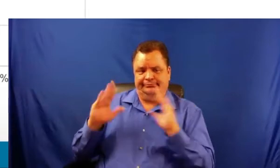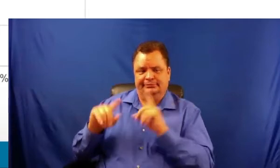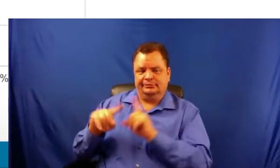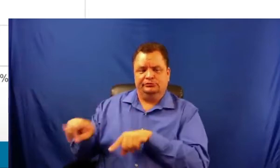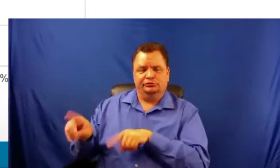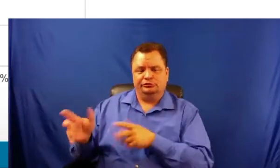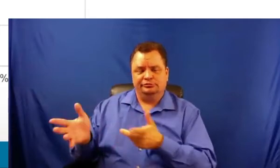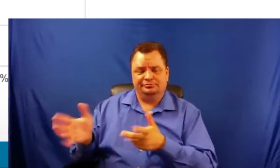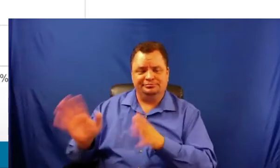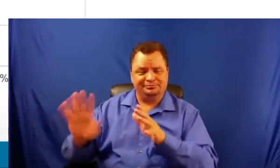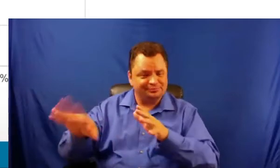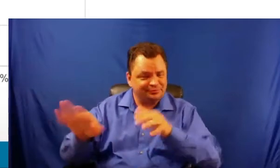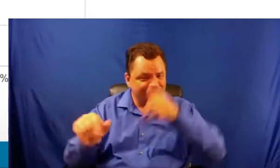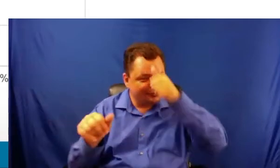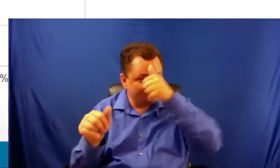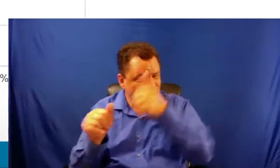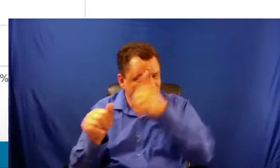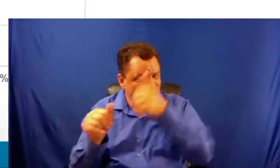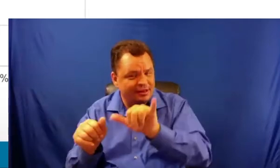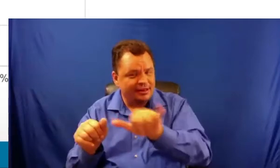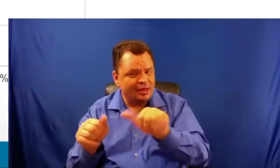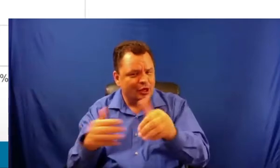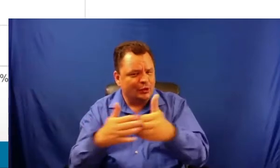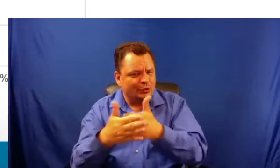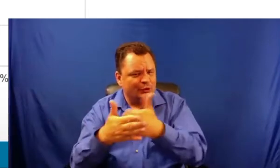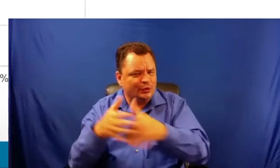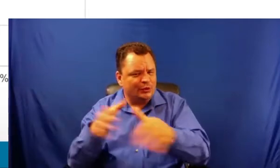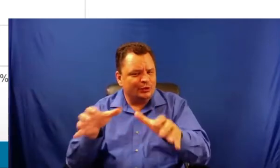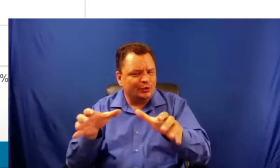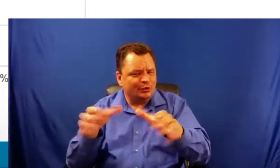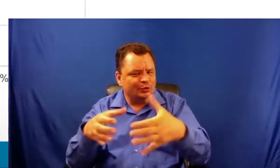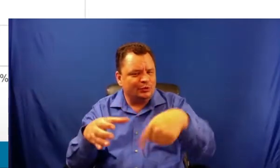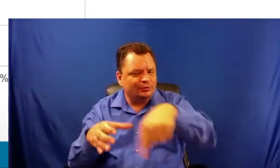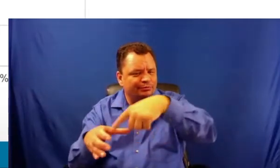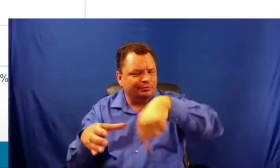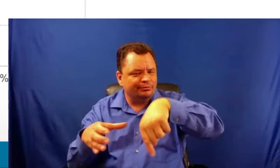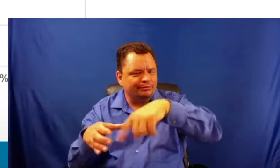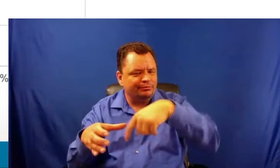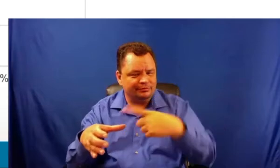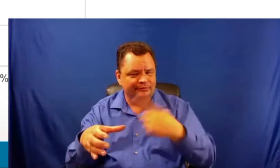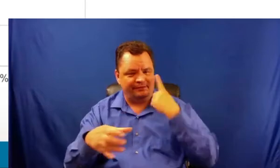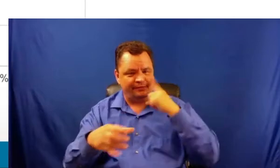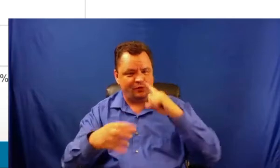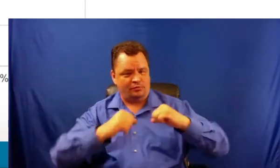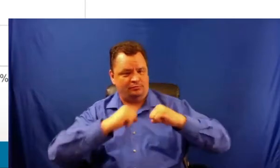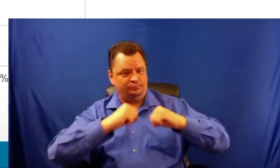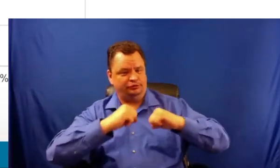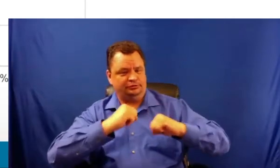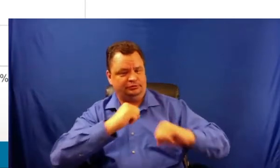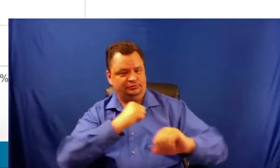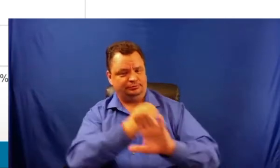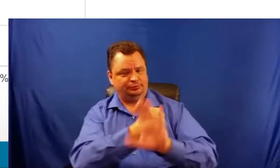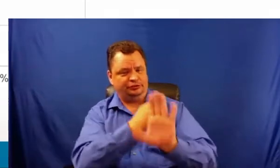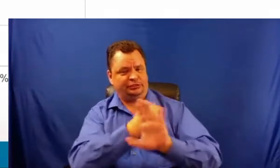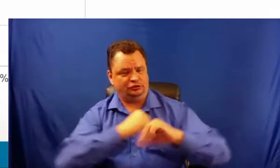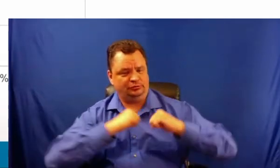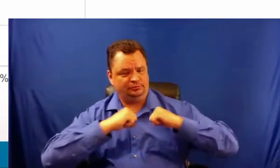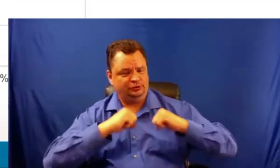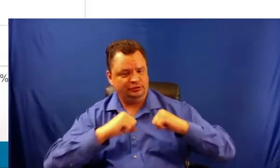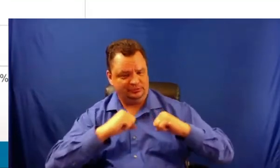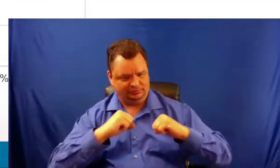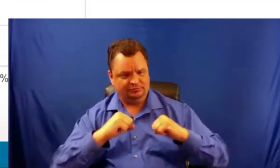is a product of all immunity. So whether it's immunity from a natural infection or whether